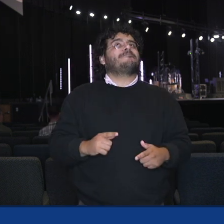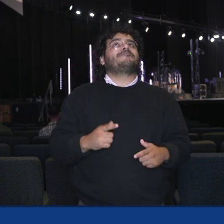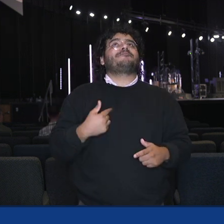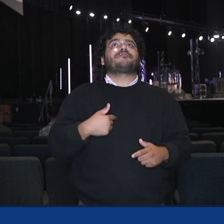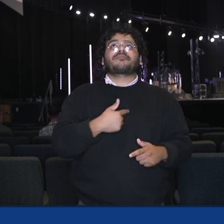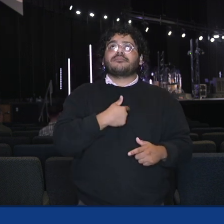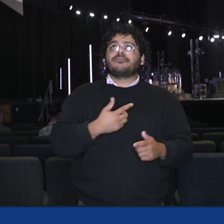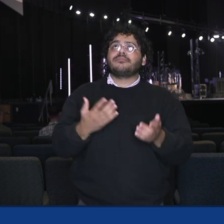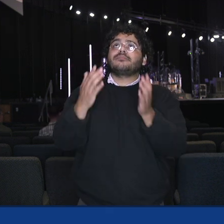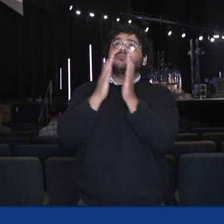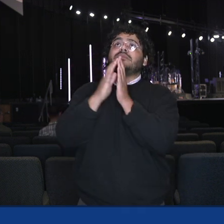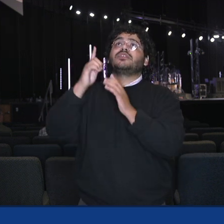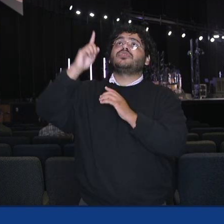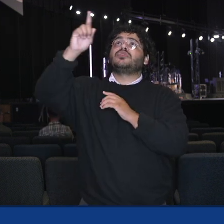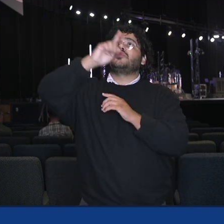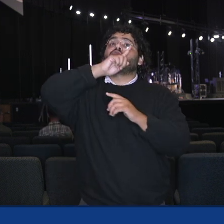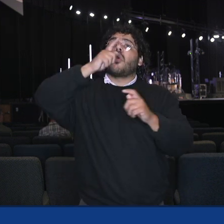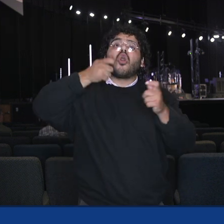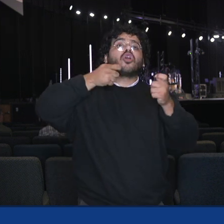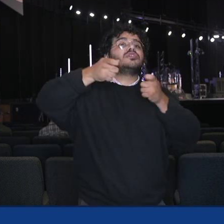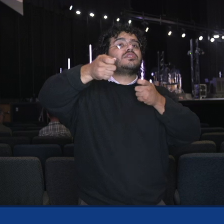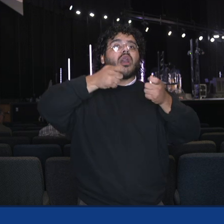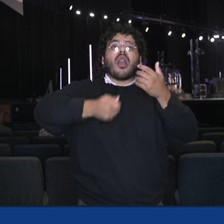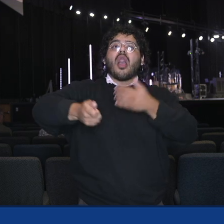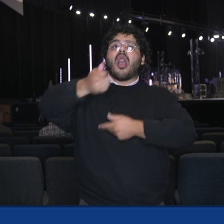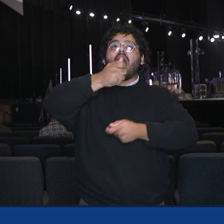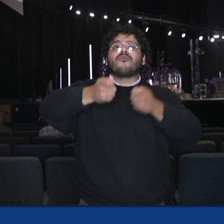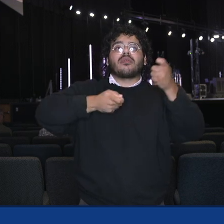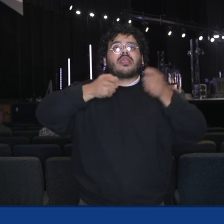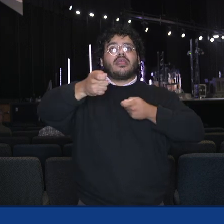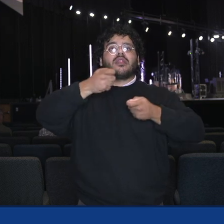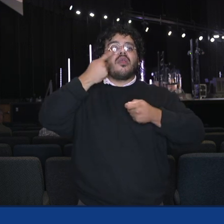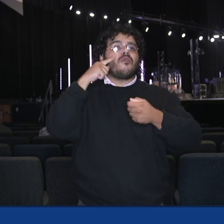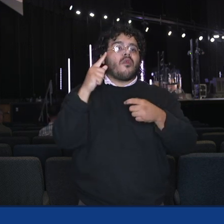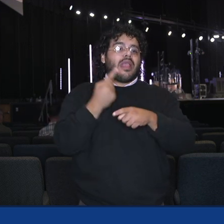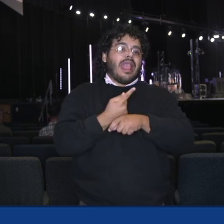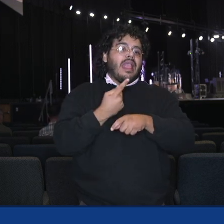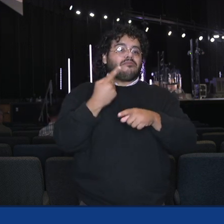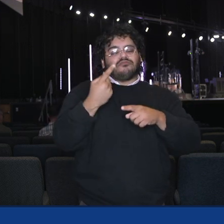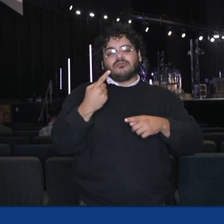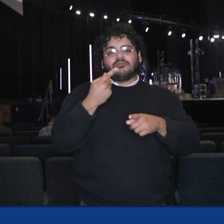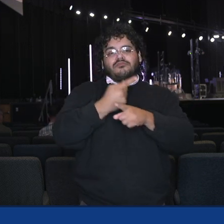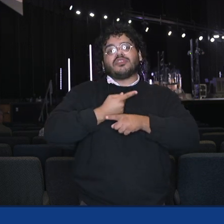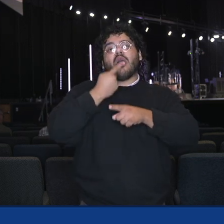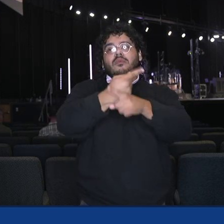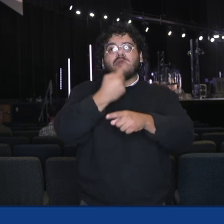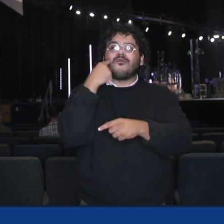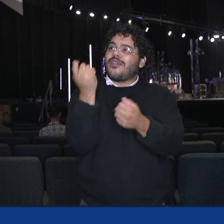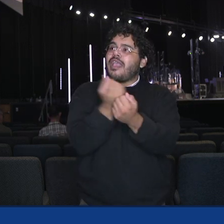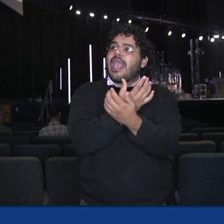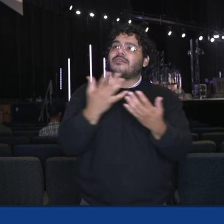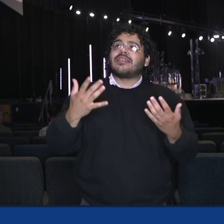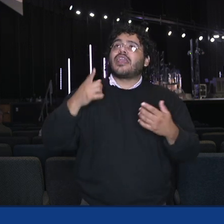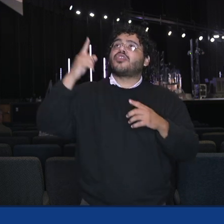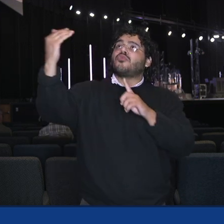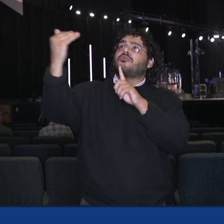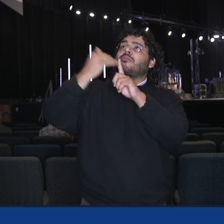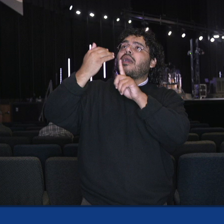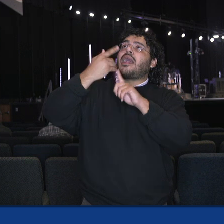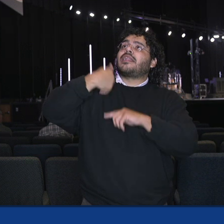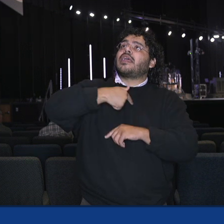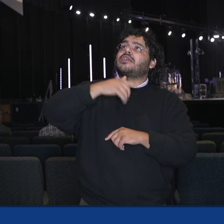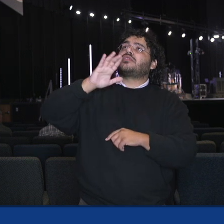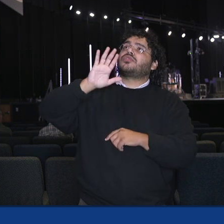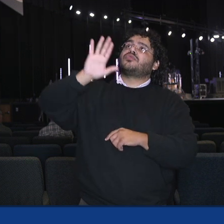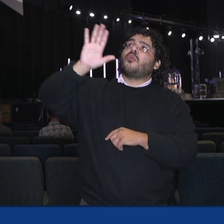you would be sovereign over all and that you would remind us of your goodness and